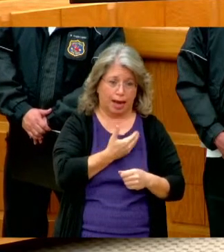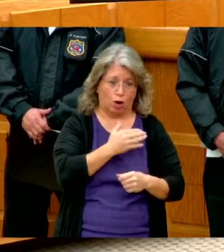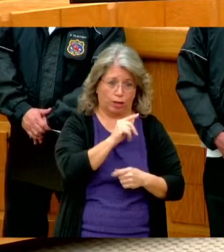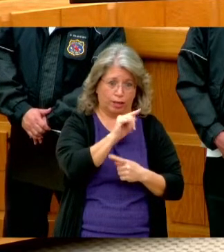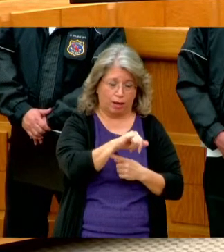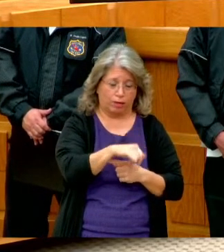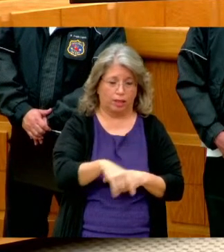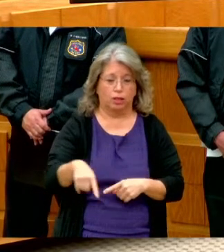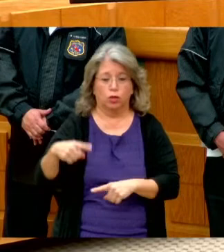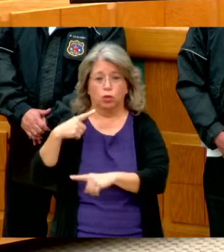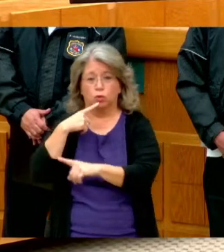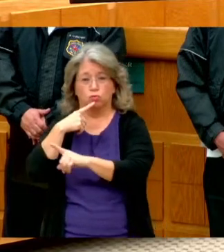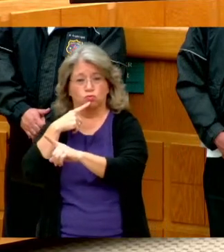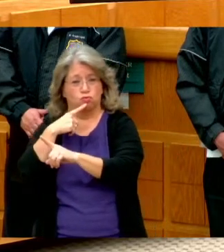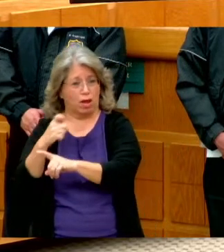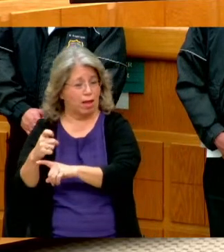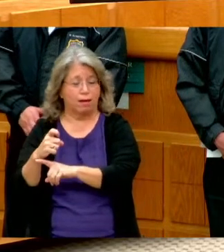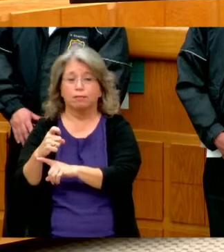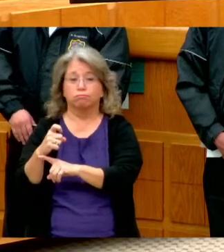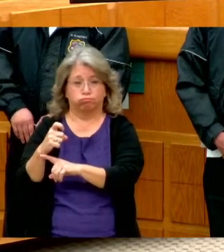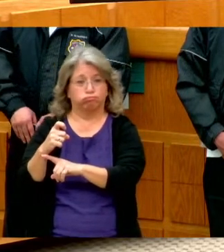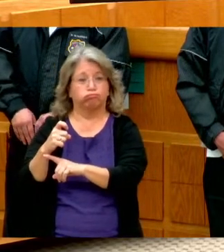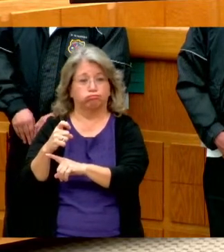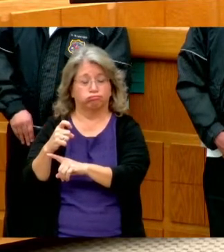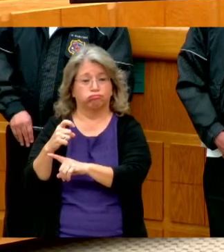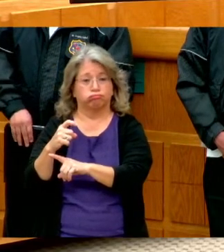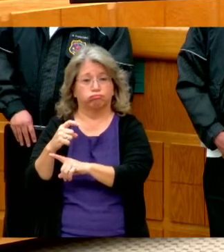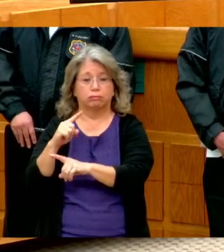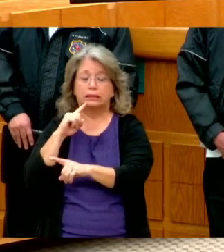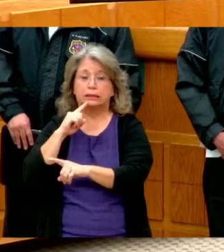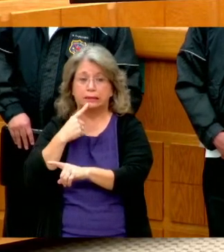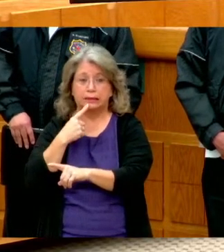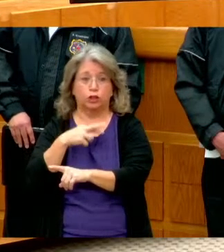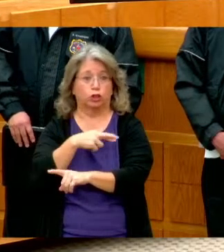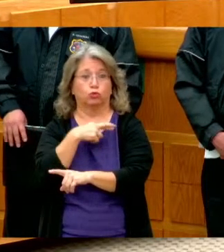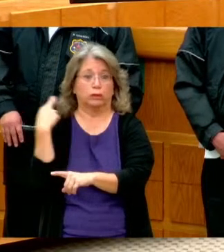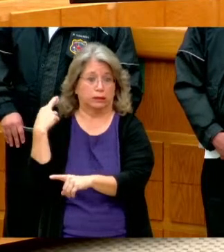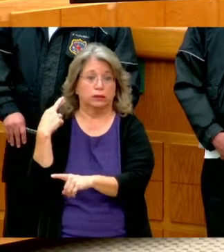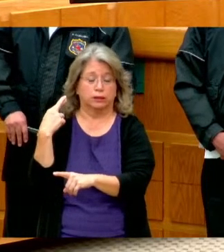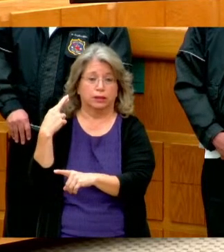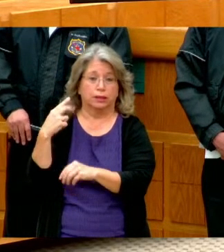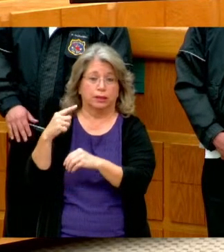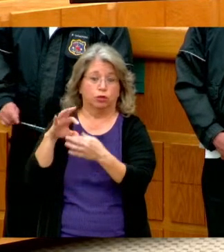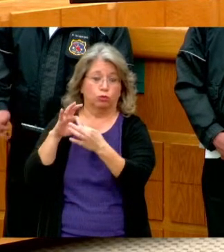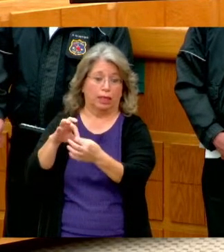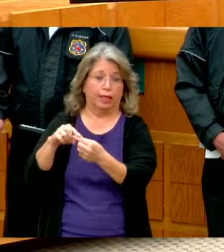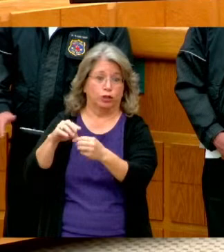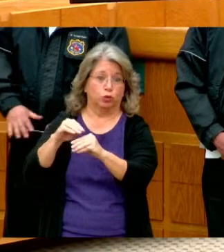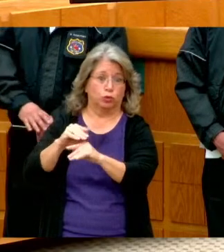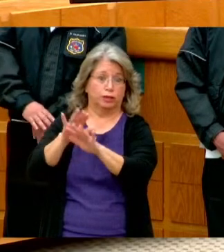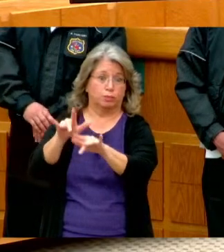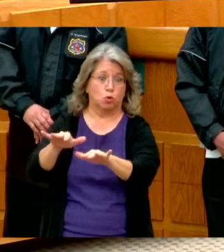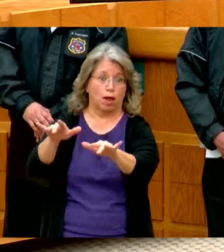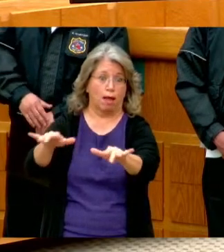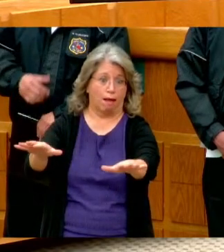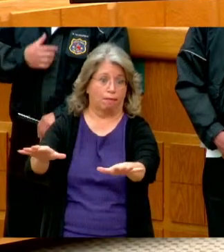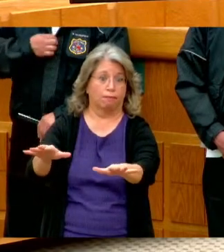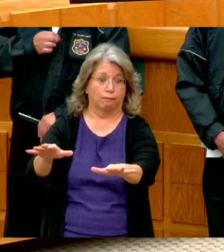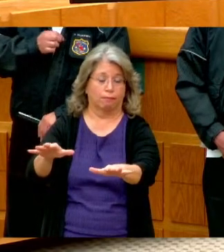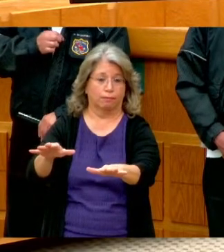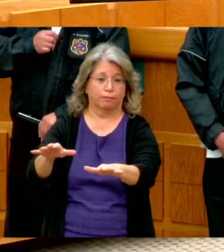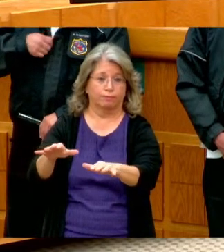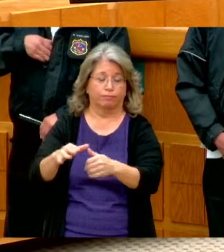an extreme risk day in Nueces County with regards to the spread of COVID-19, as